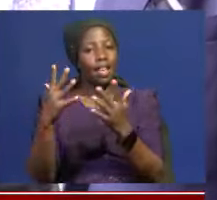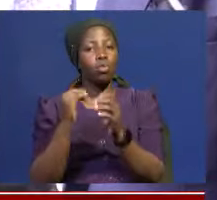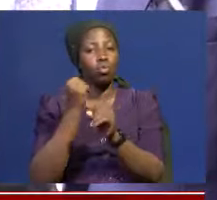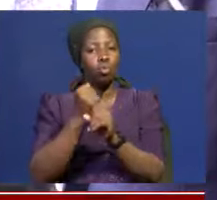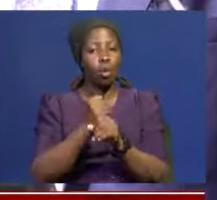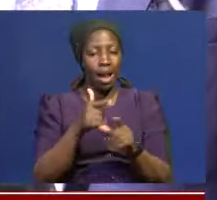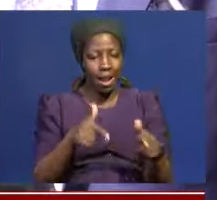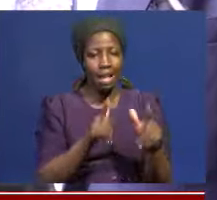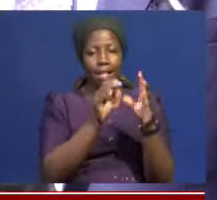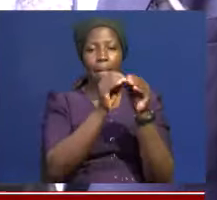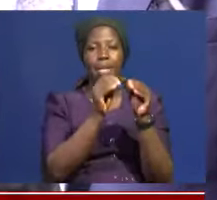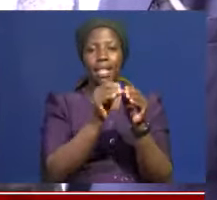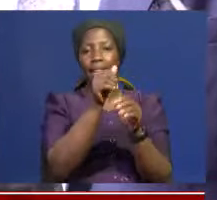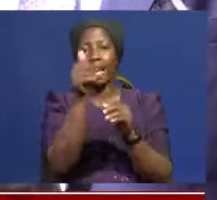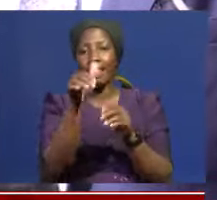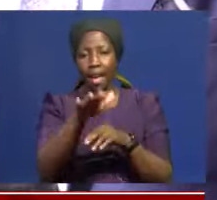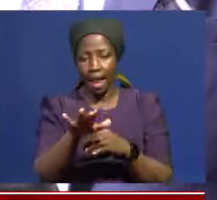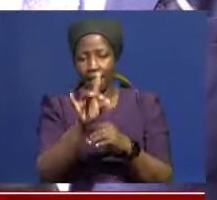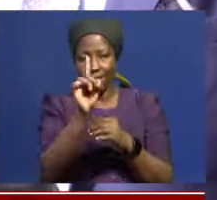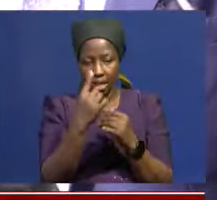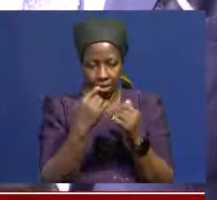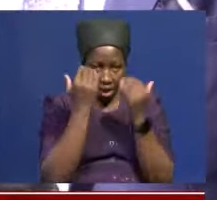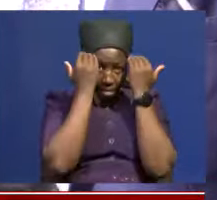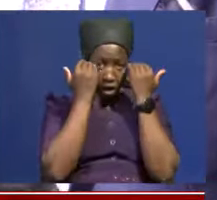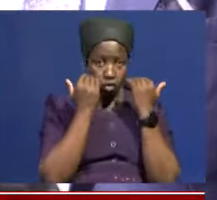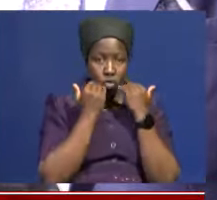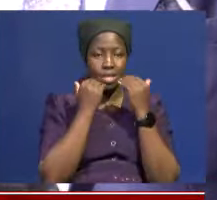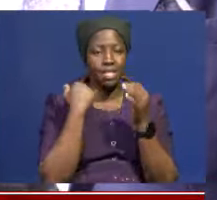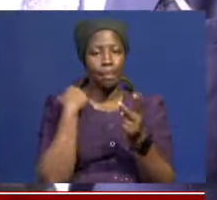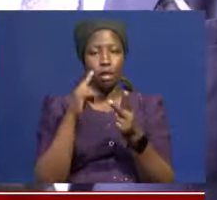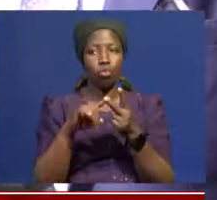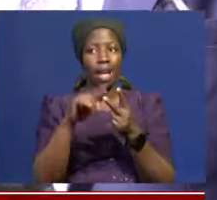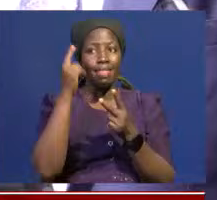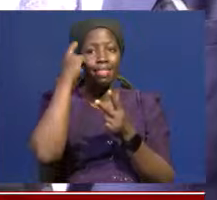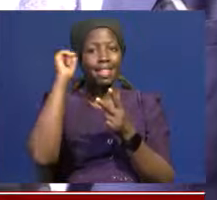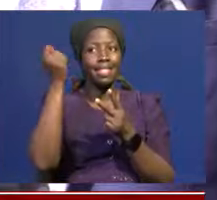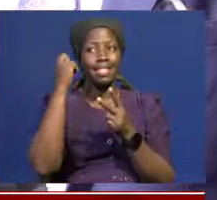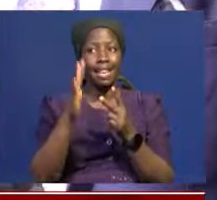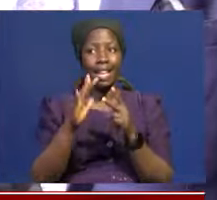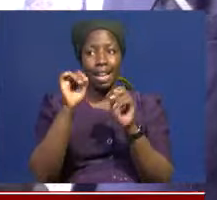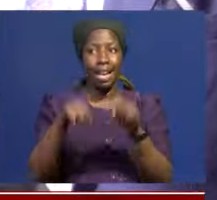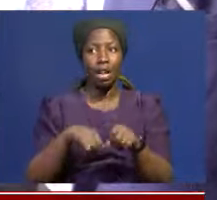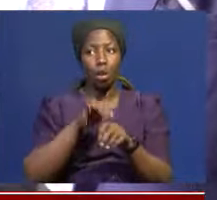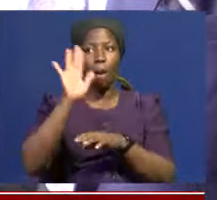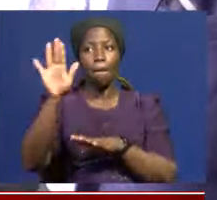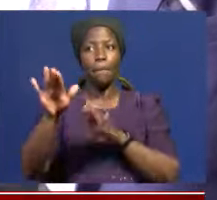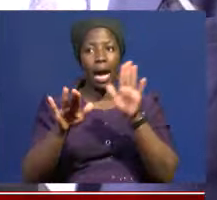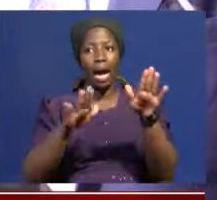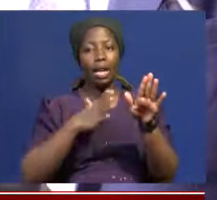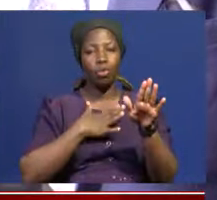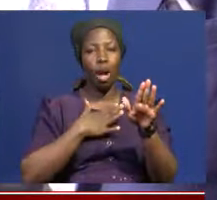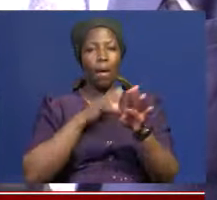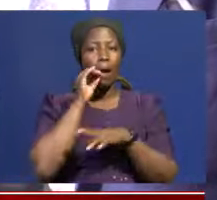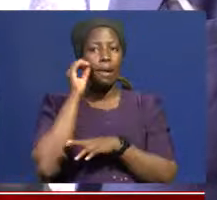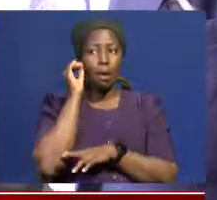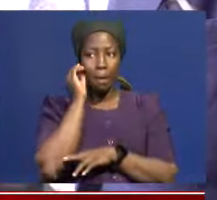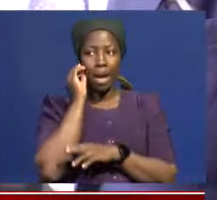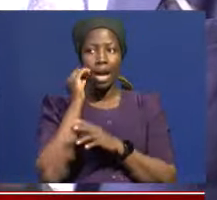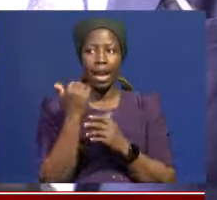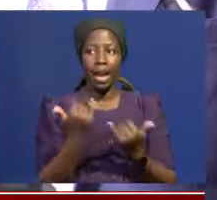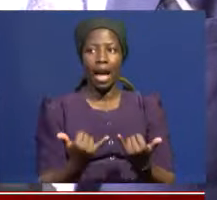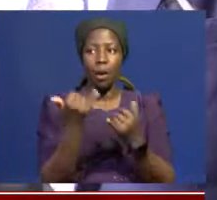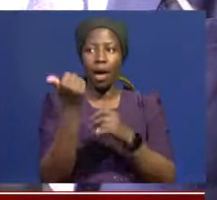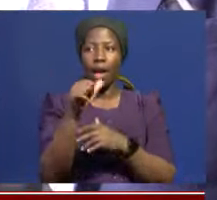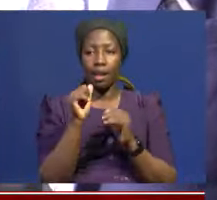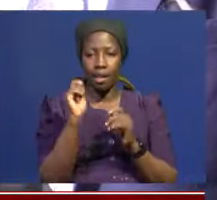First, maybe courts. Two, I think Kenyans may go back to where we came from. Now, any Kenyan,